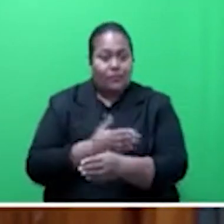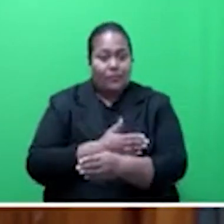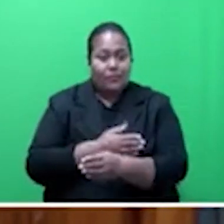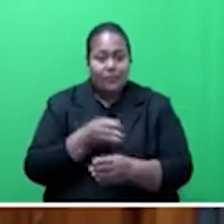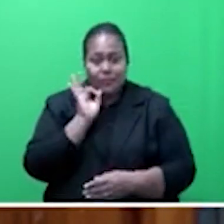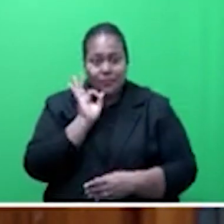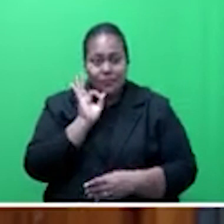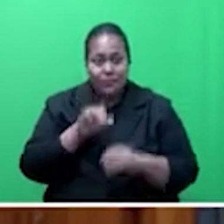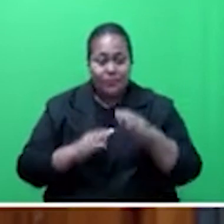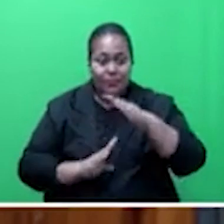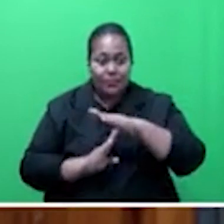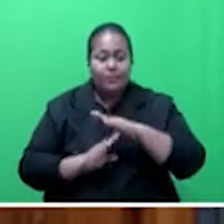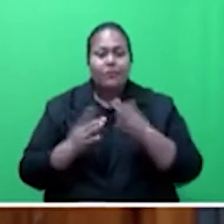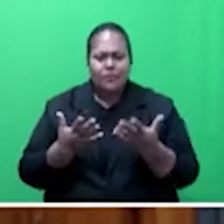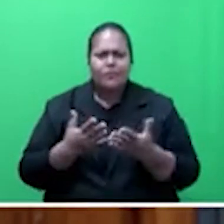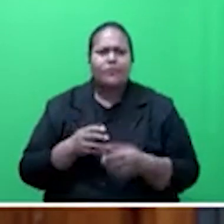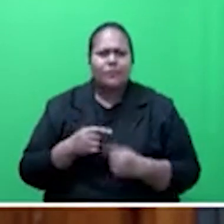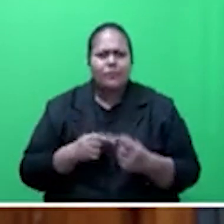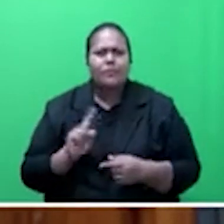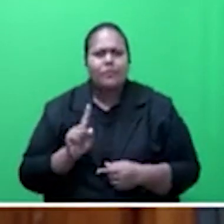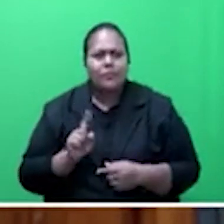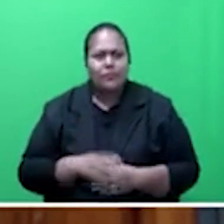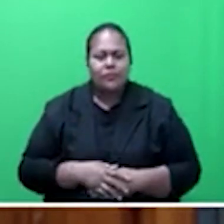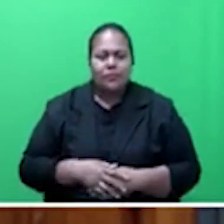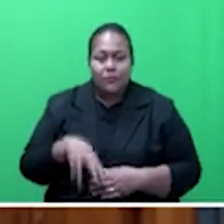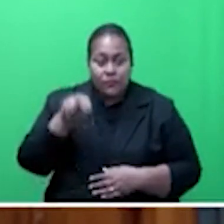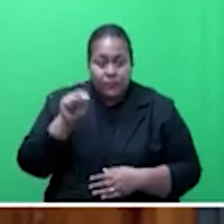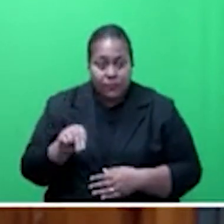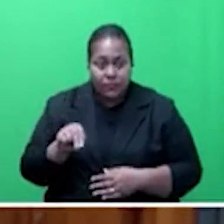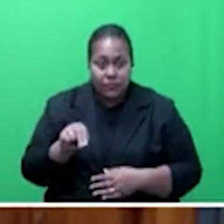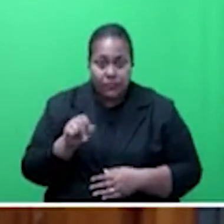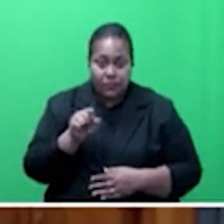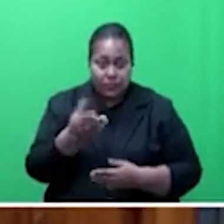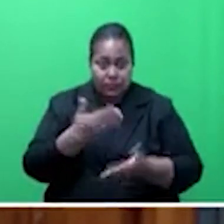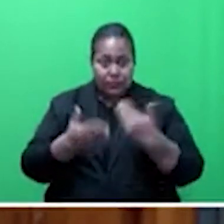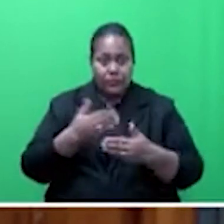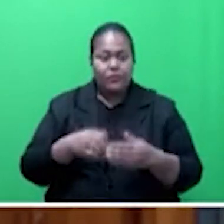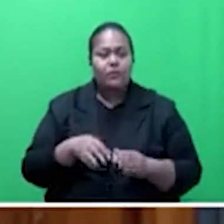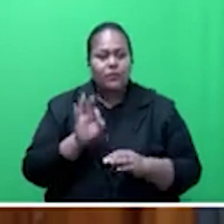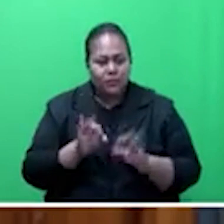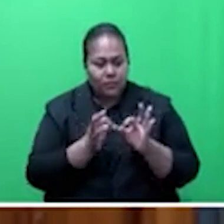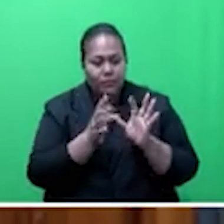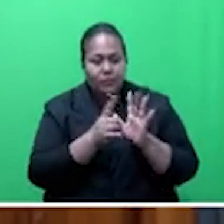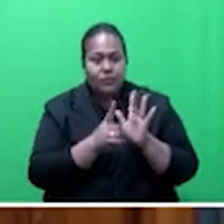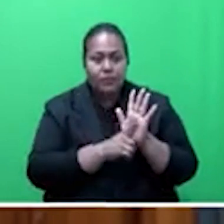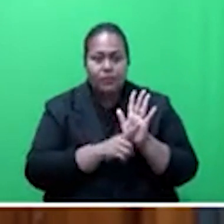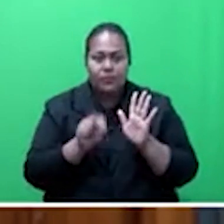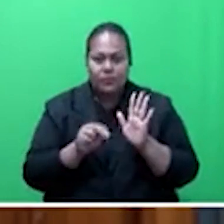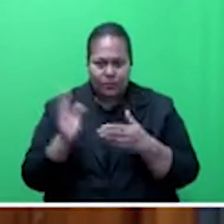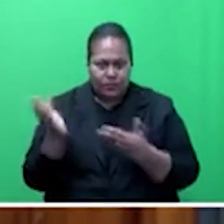the necessity of having to have this bill tabled, because